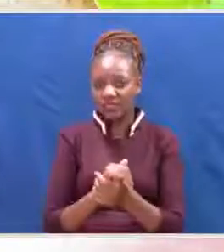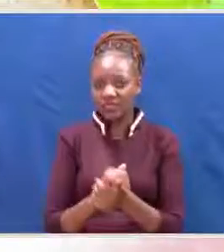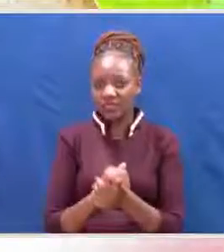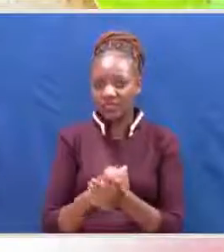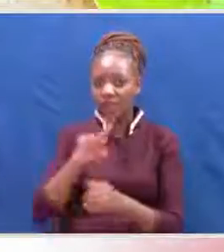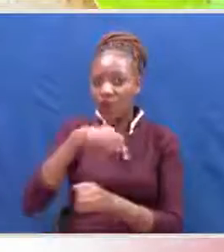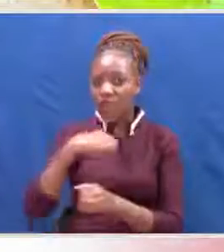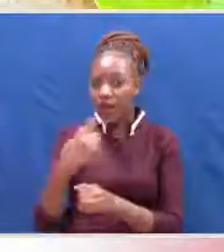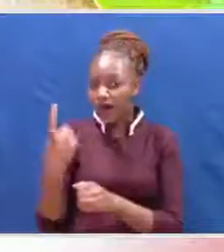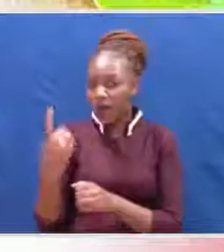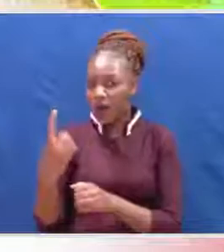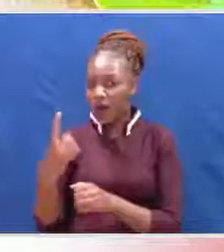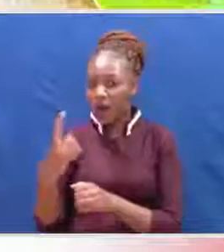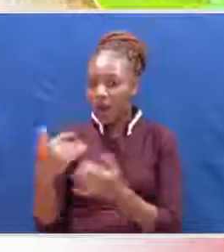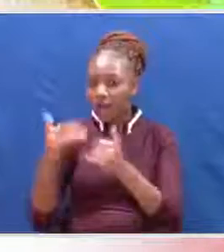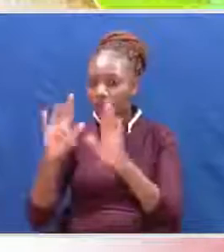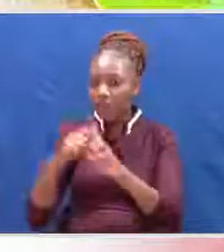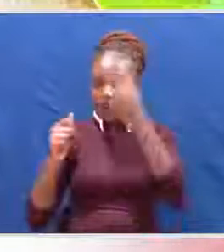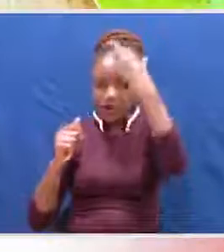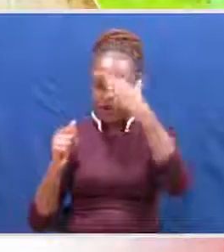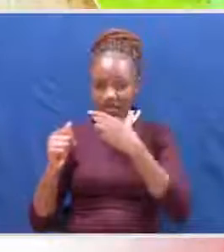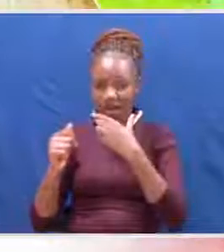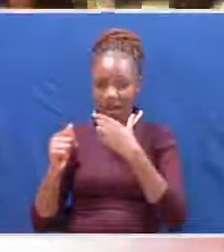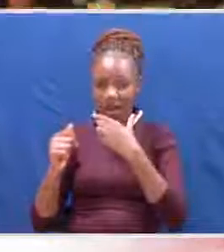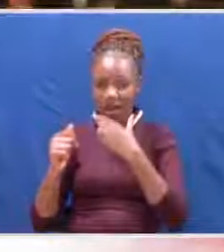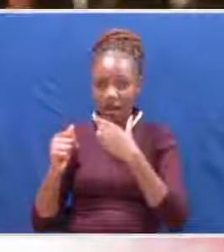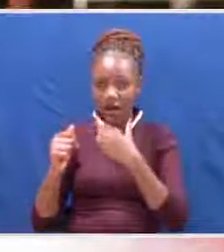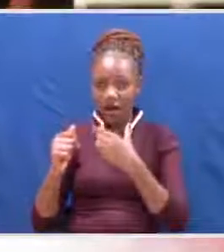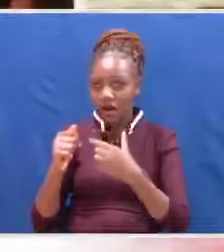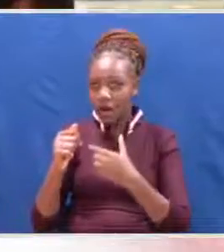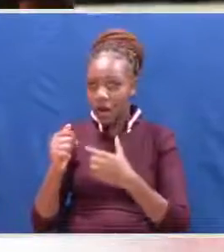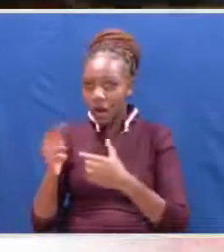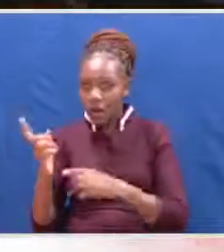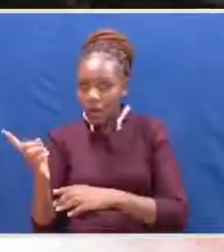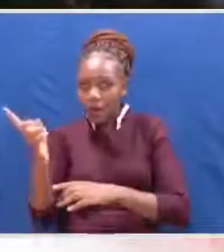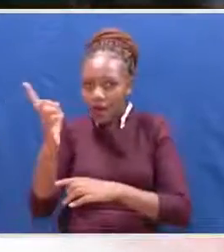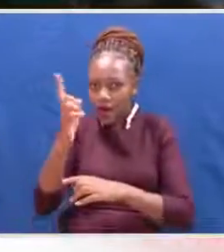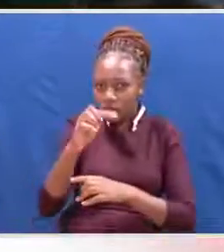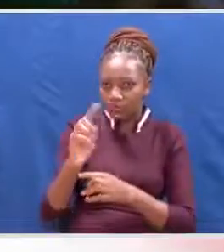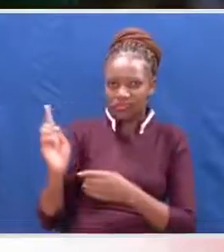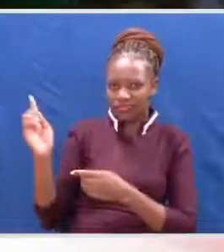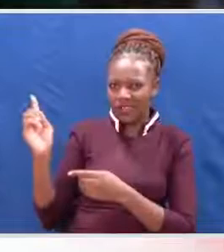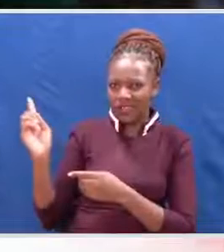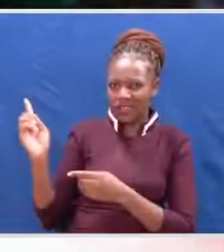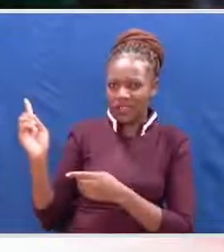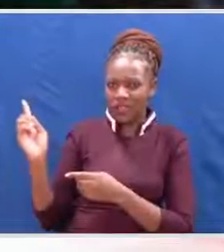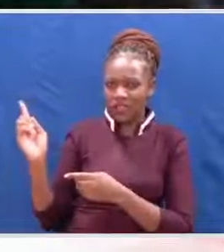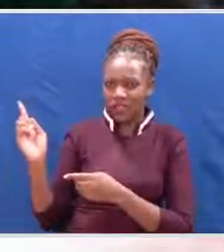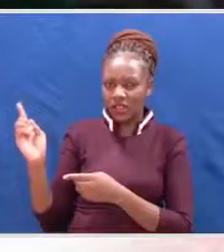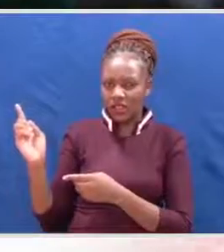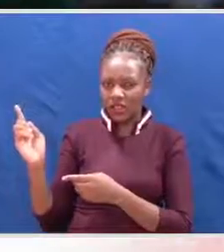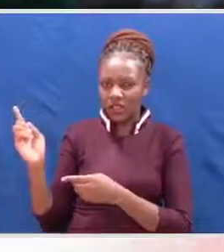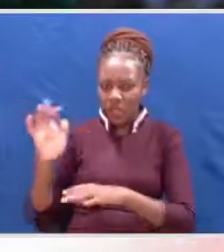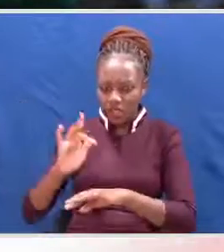wa Thika, tulihang nae. Ase kumbe akuruka. Mi vile nitoka juu, kurudi kuland, ye alinikuza